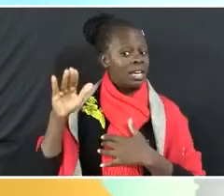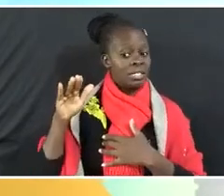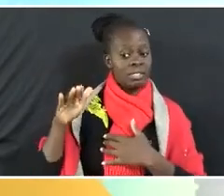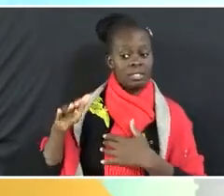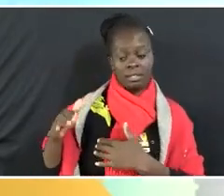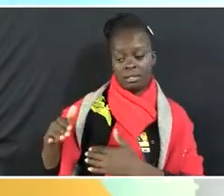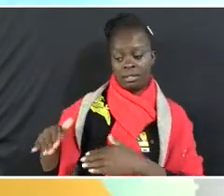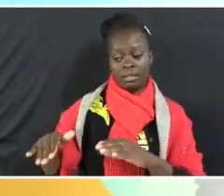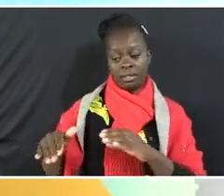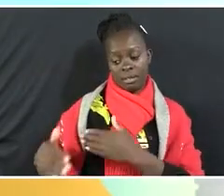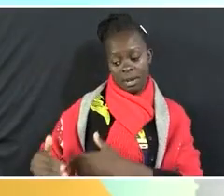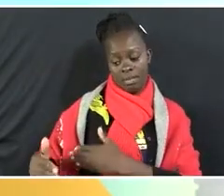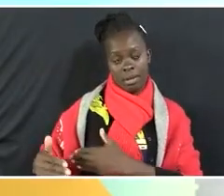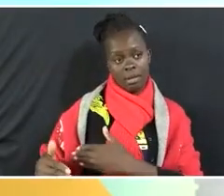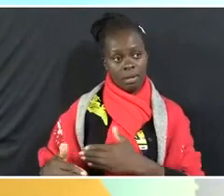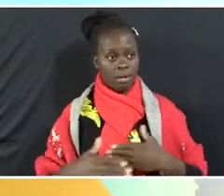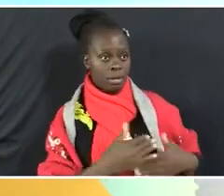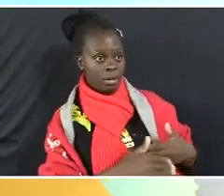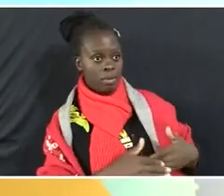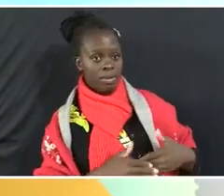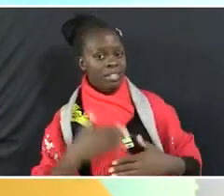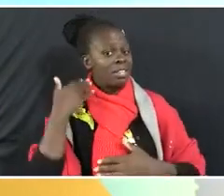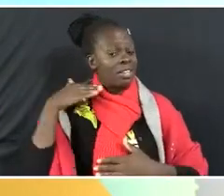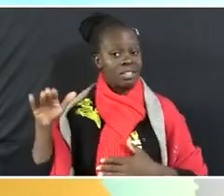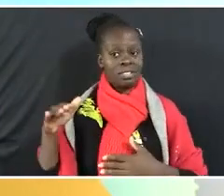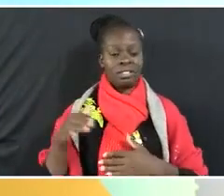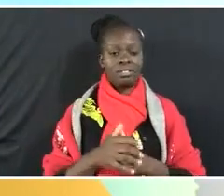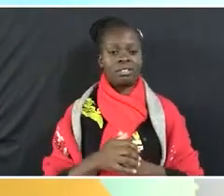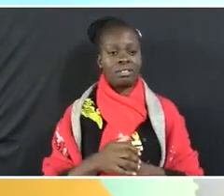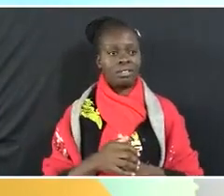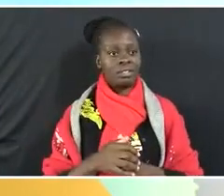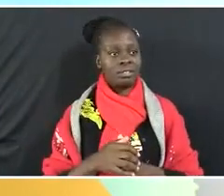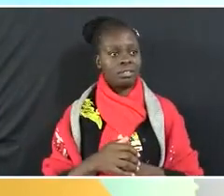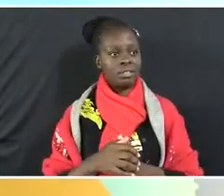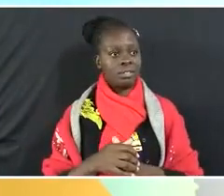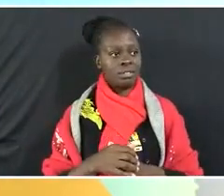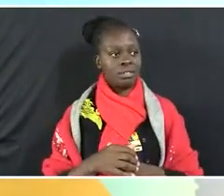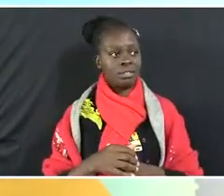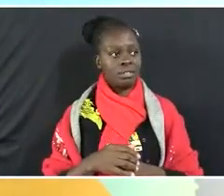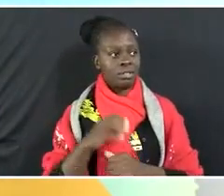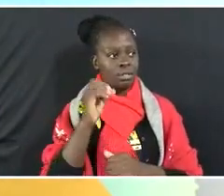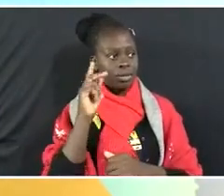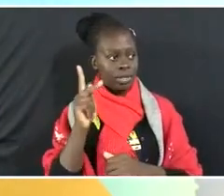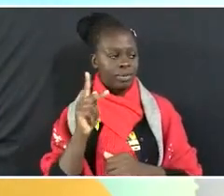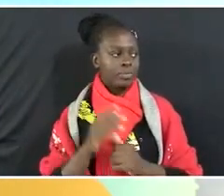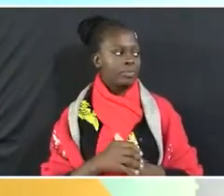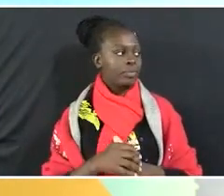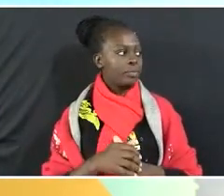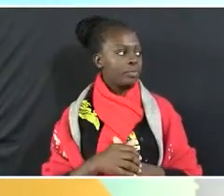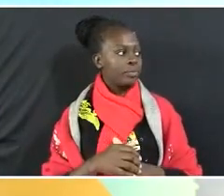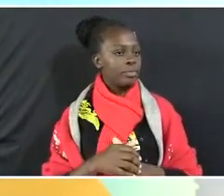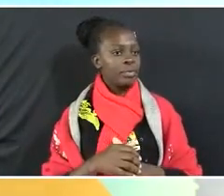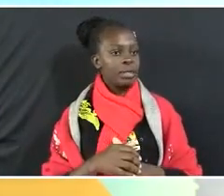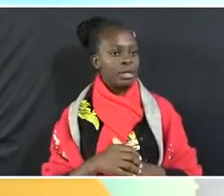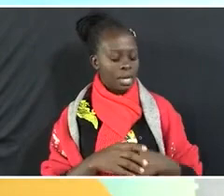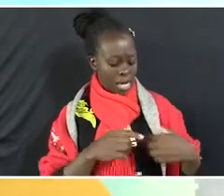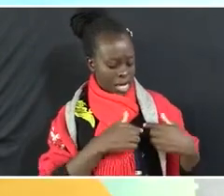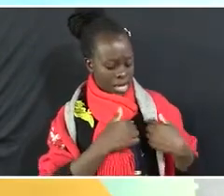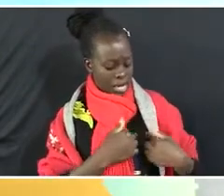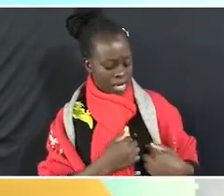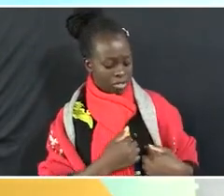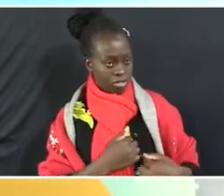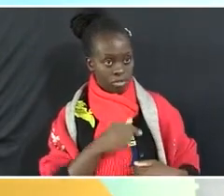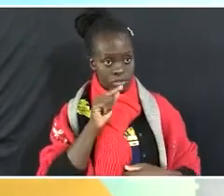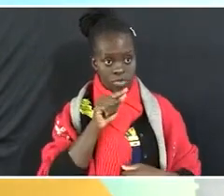members? You hate. Just don't love them. Oh, okay, let's make it a rhetoric question. In your heart, kindly